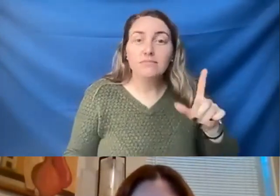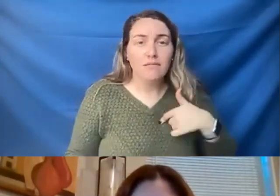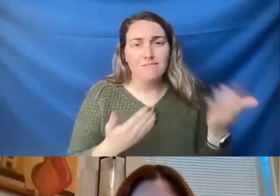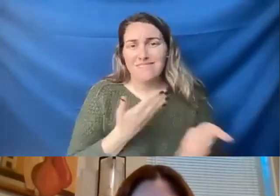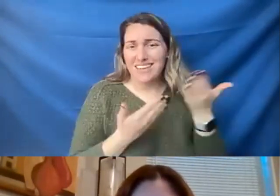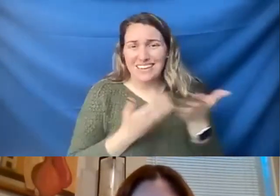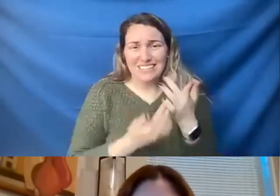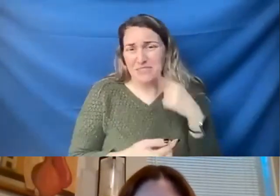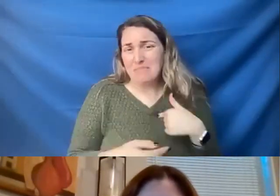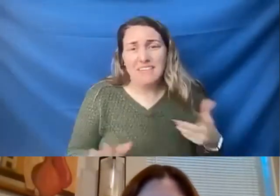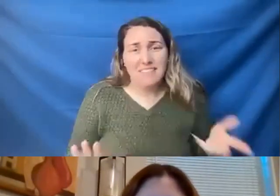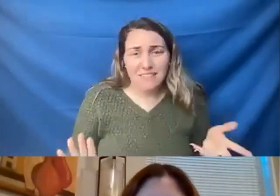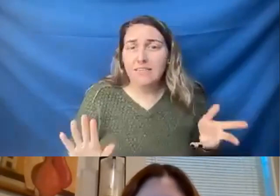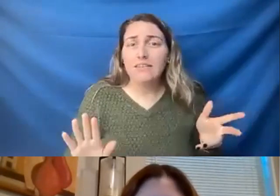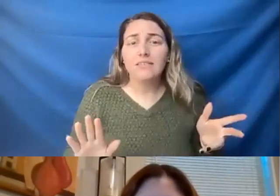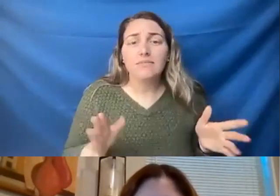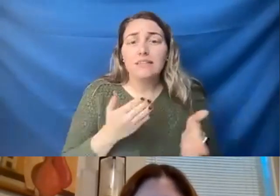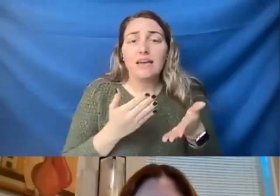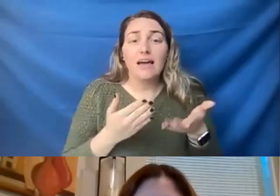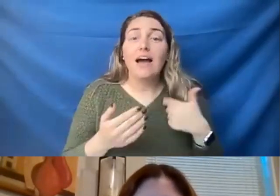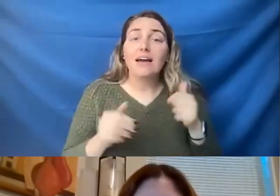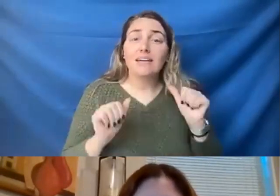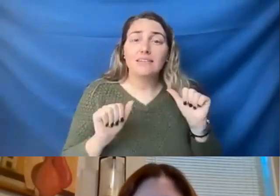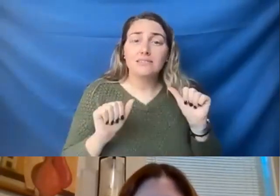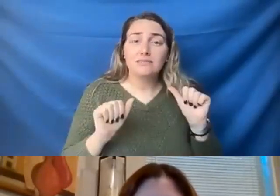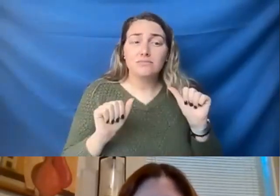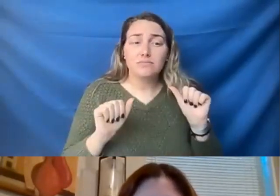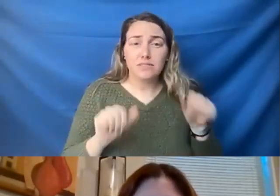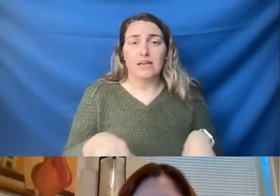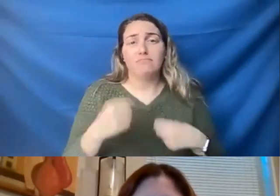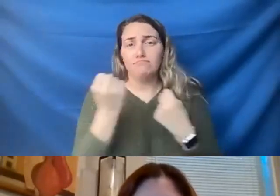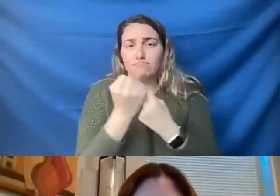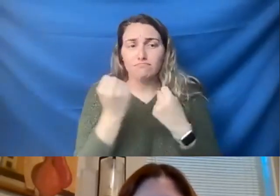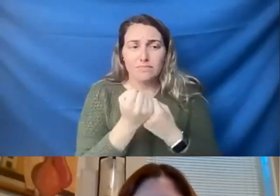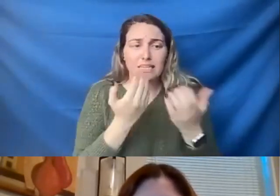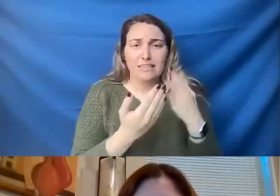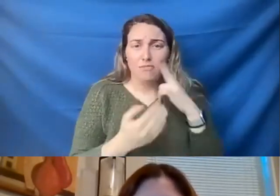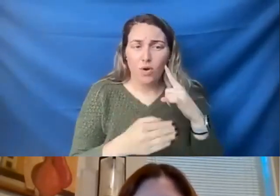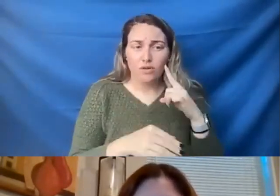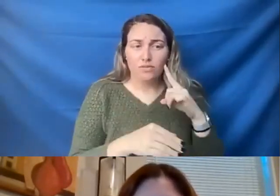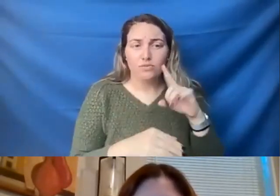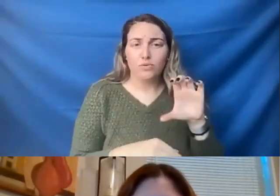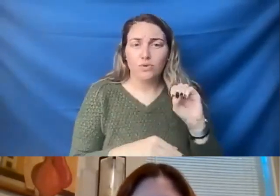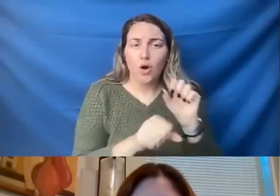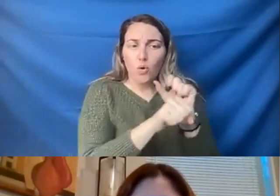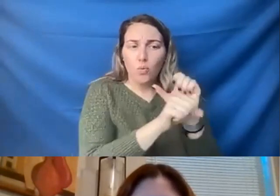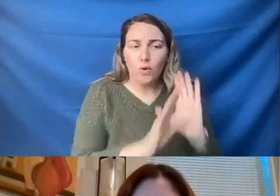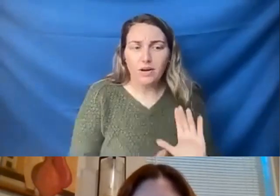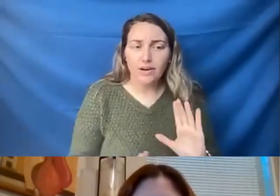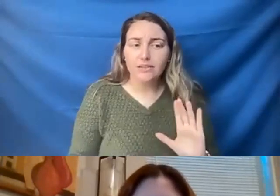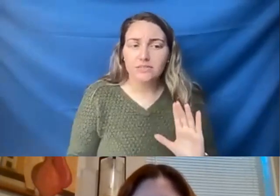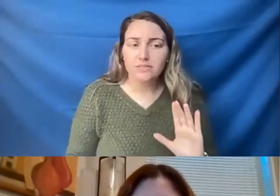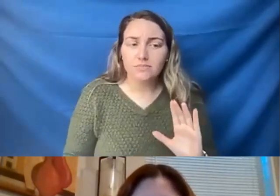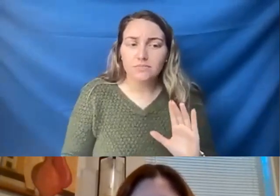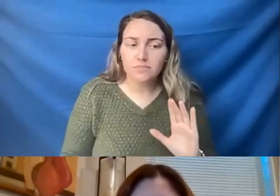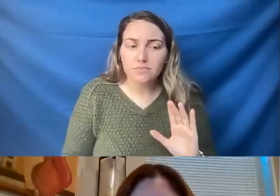Board of Elections. So it's easier for poll workers. And I think we need to focus more on the poll workers. Instead of them going downtown or wherever they are in the